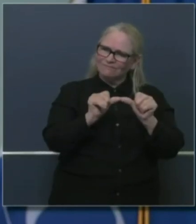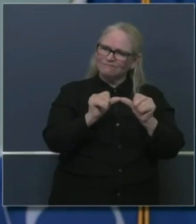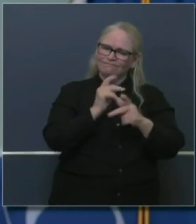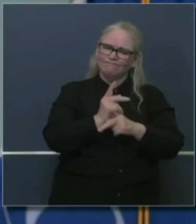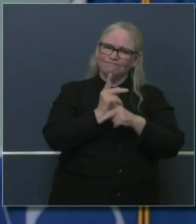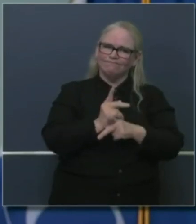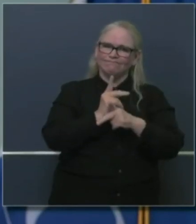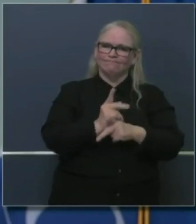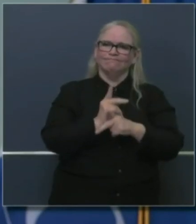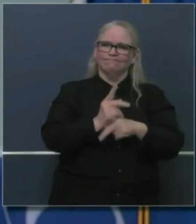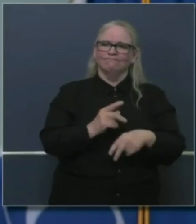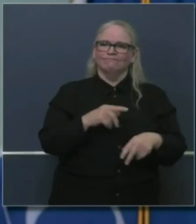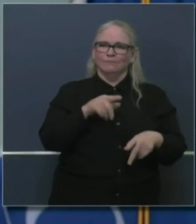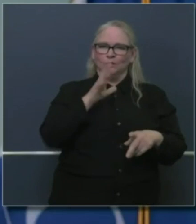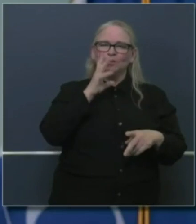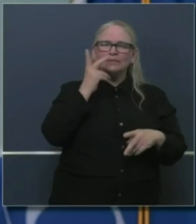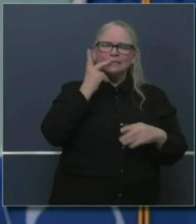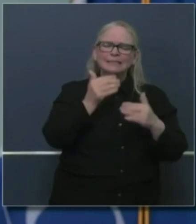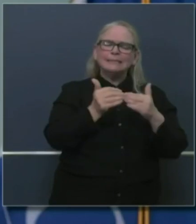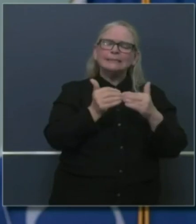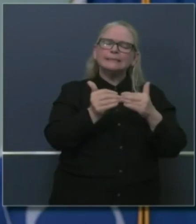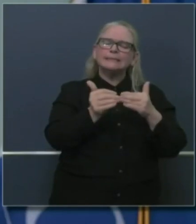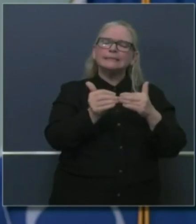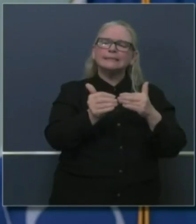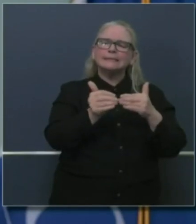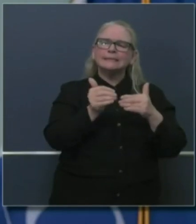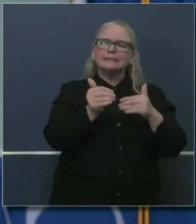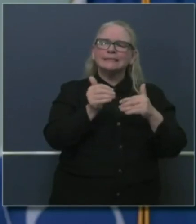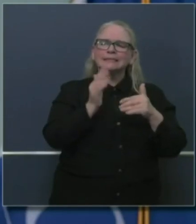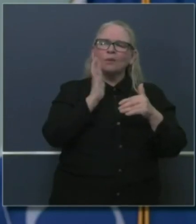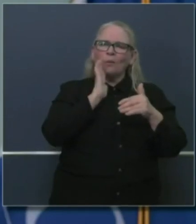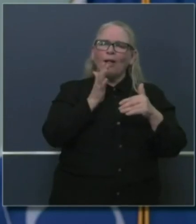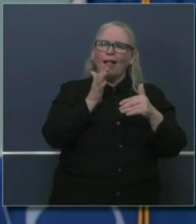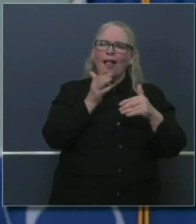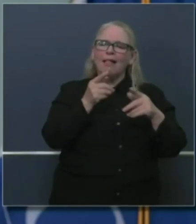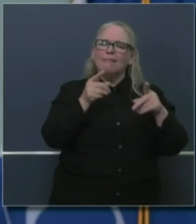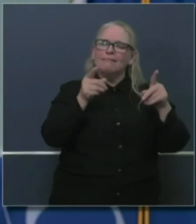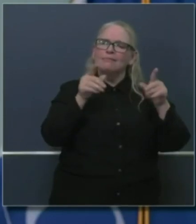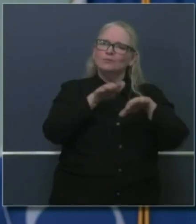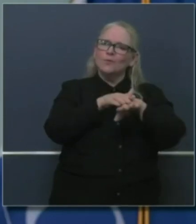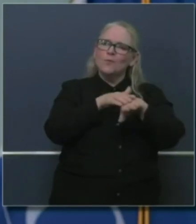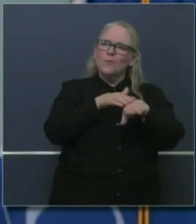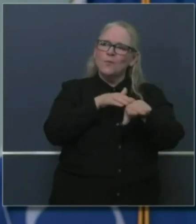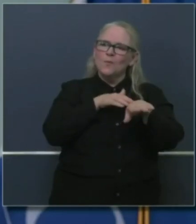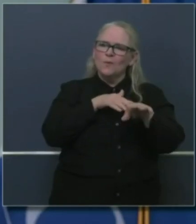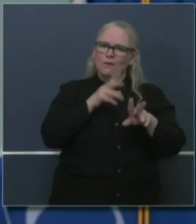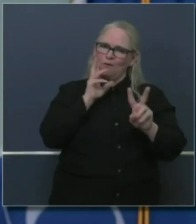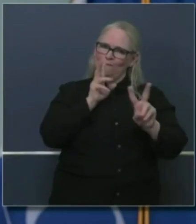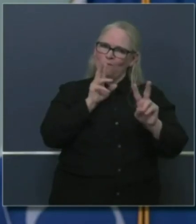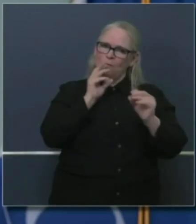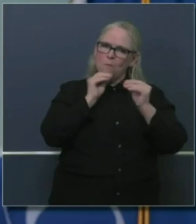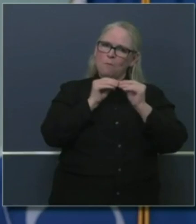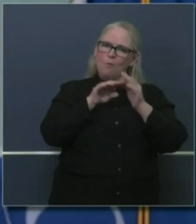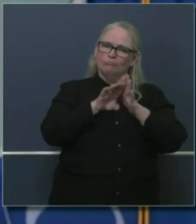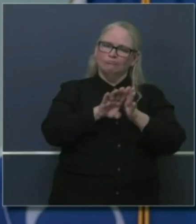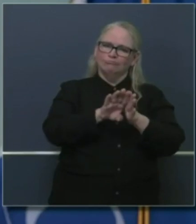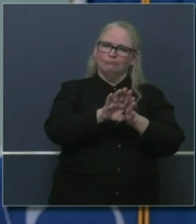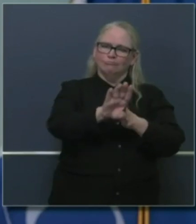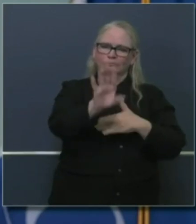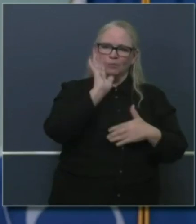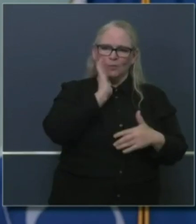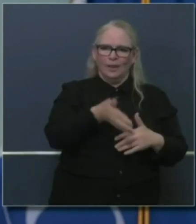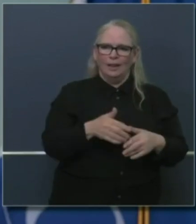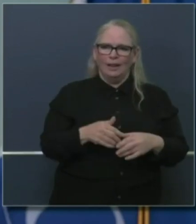some light at the end of this tunnel, and we look forward to more of that light being shone down on them